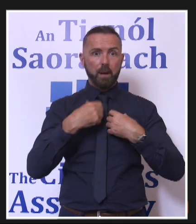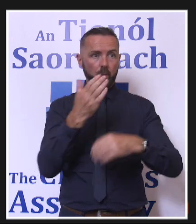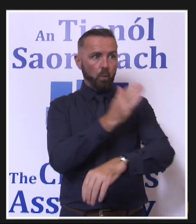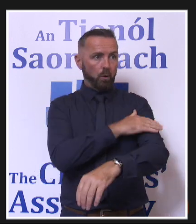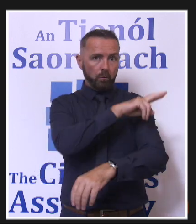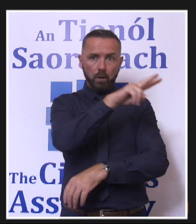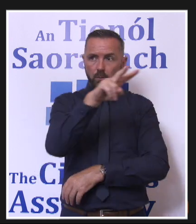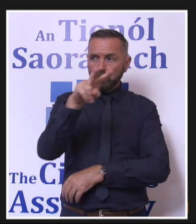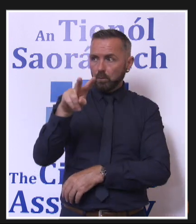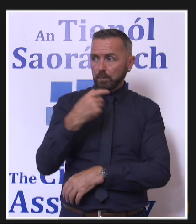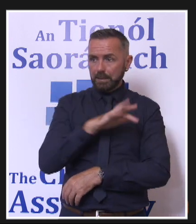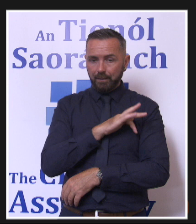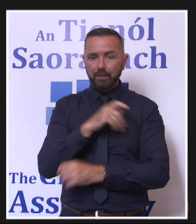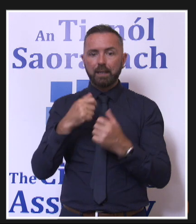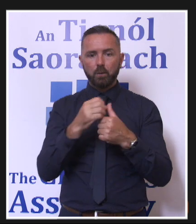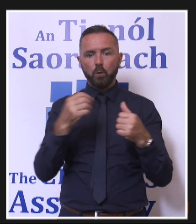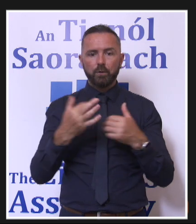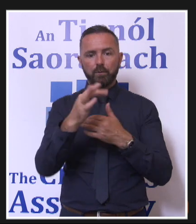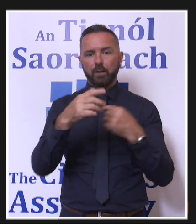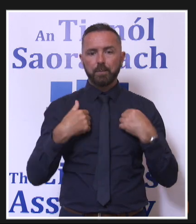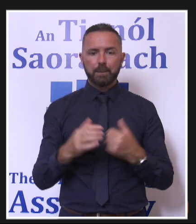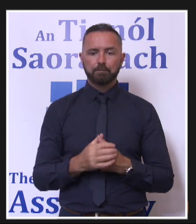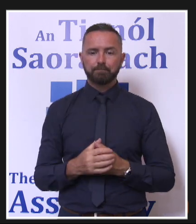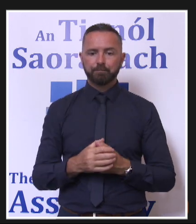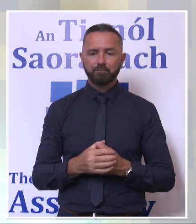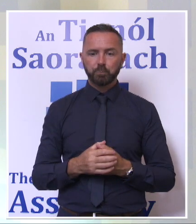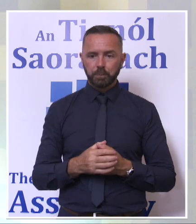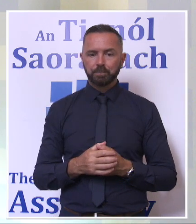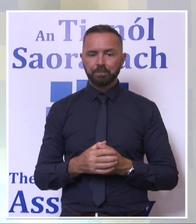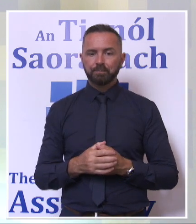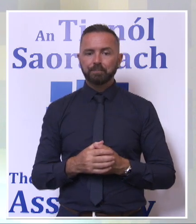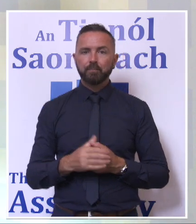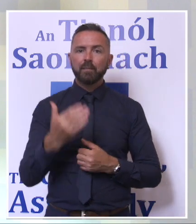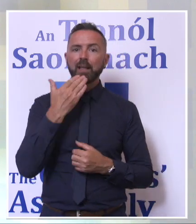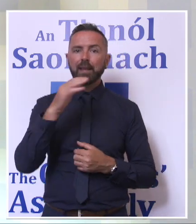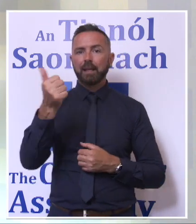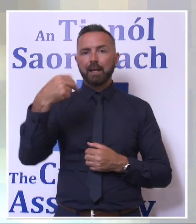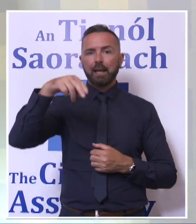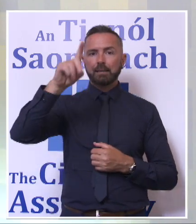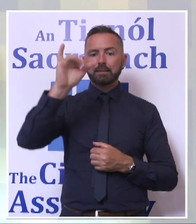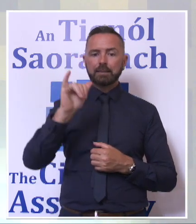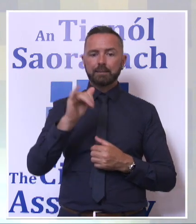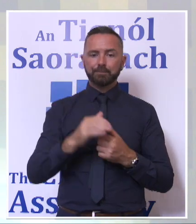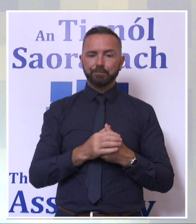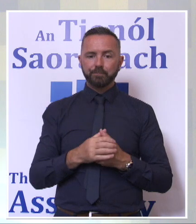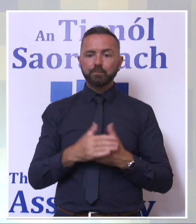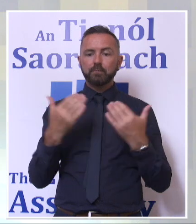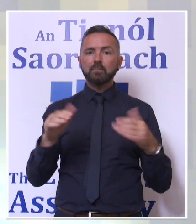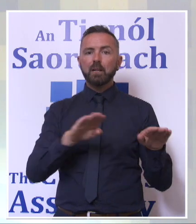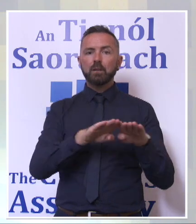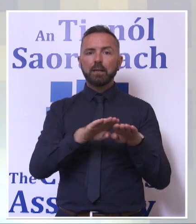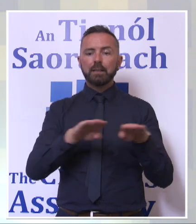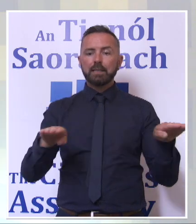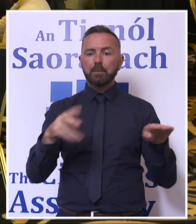himself. So anyway, that's how we've done it. I hope that's helpful. Thank you. Thanks, Andy. We'll move to table 2 unless